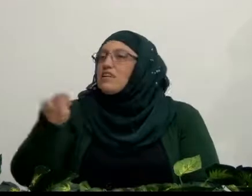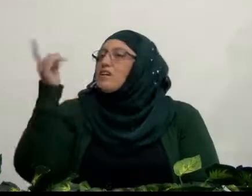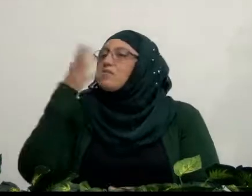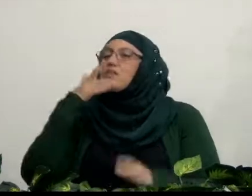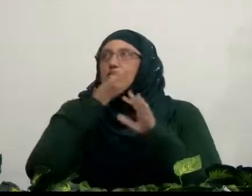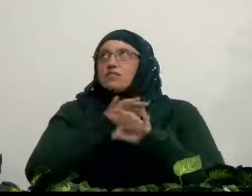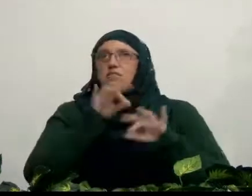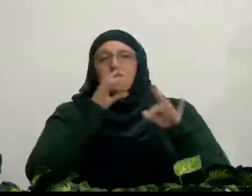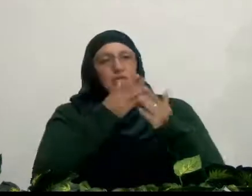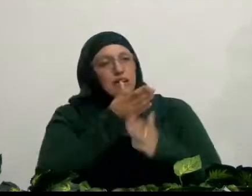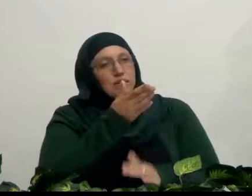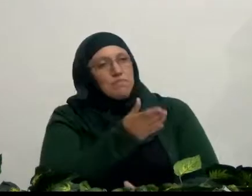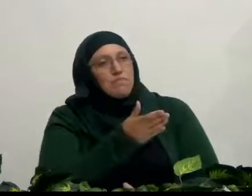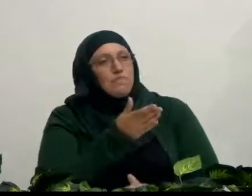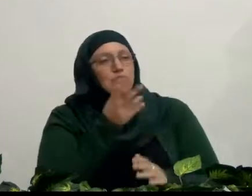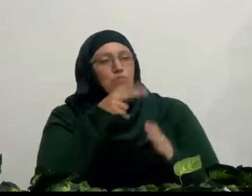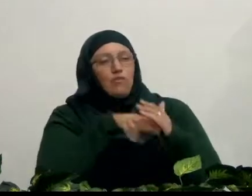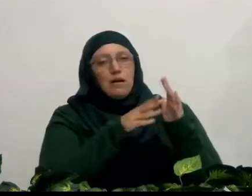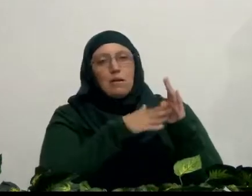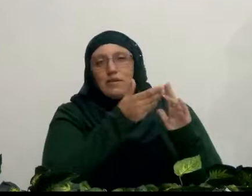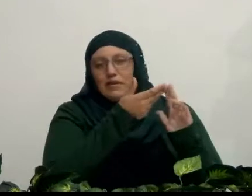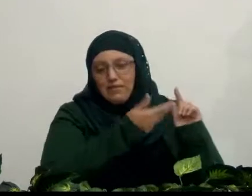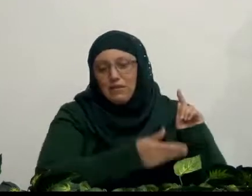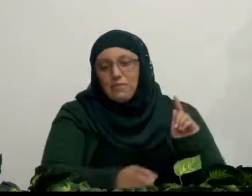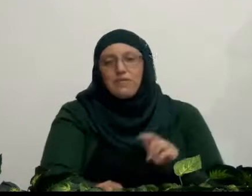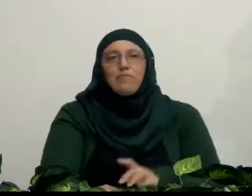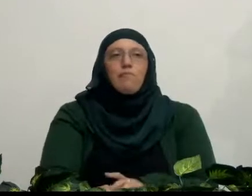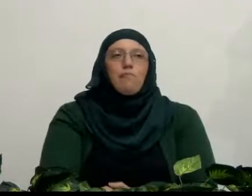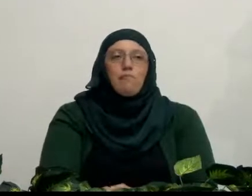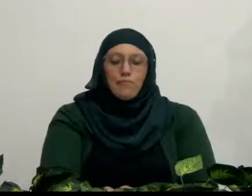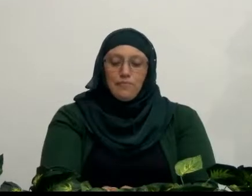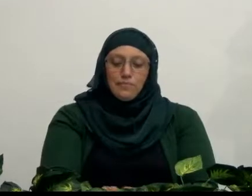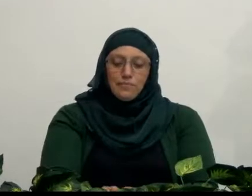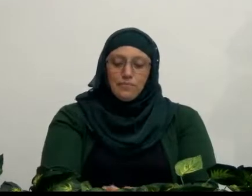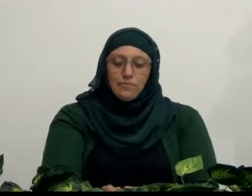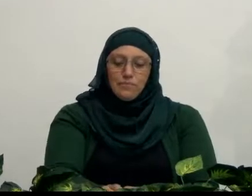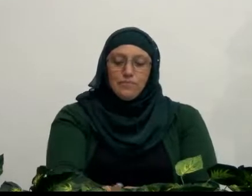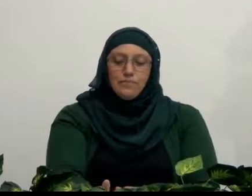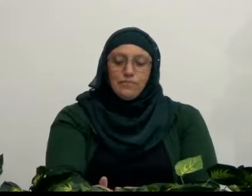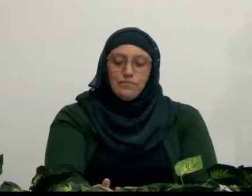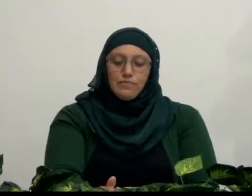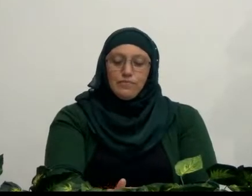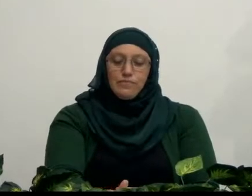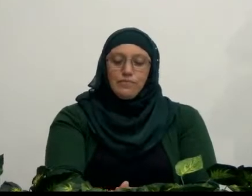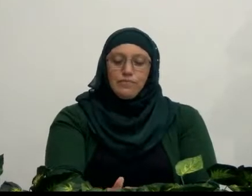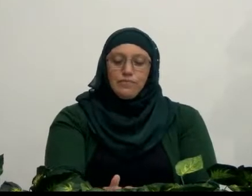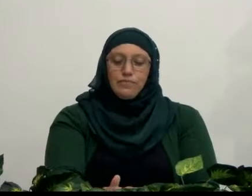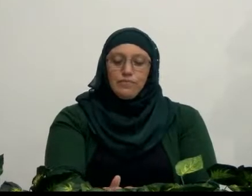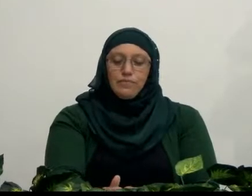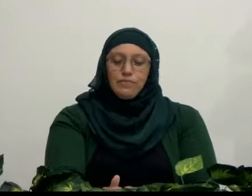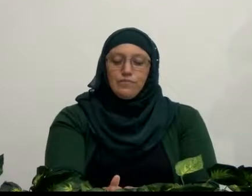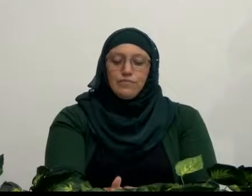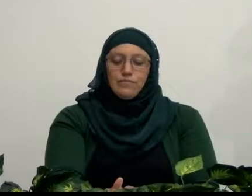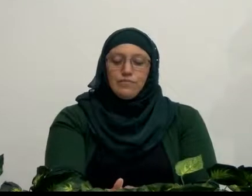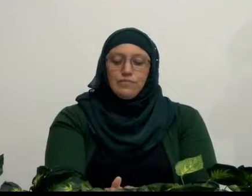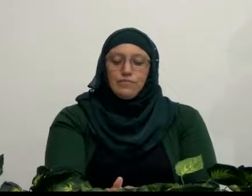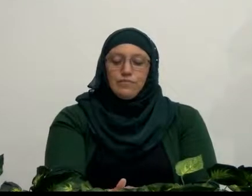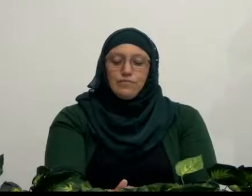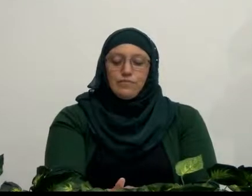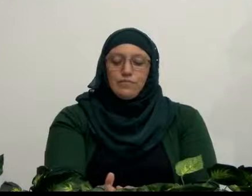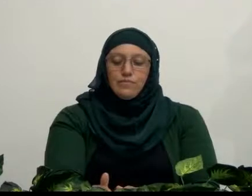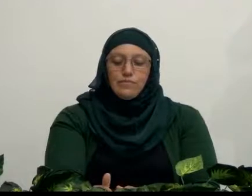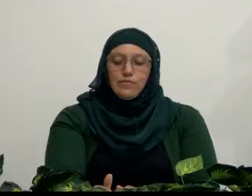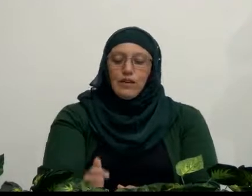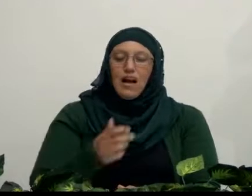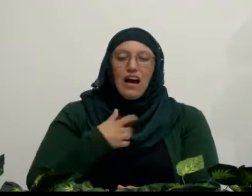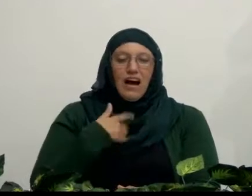Muhammad. Allahumma salli ala Muhammad wa ali Muhammad. I asked Gabriel to excuse me from having to